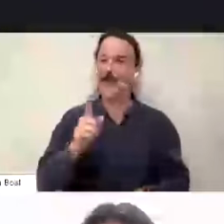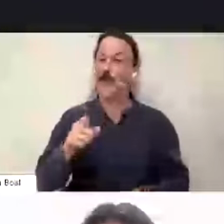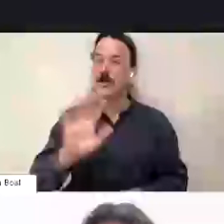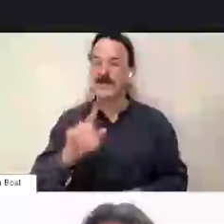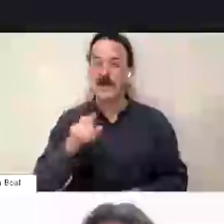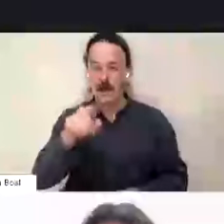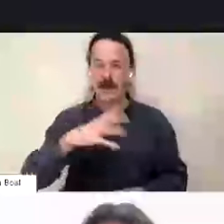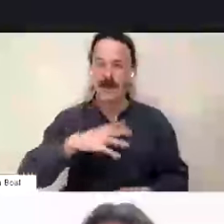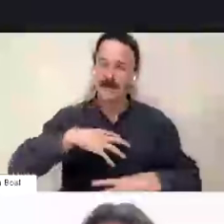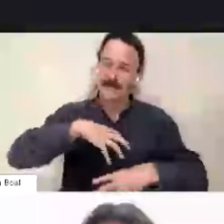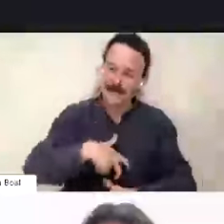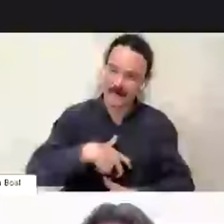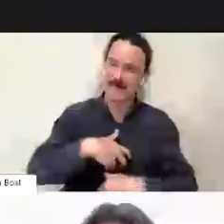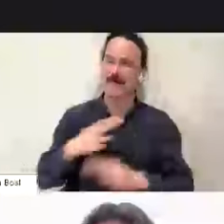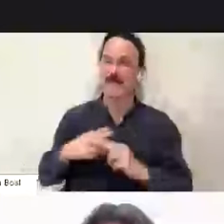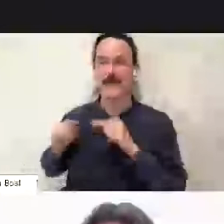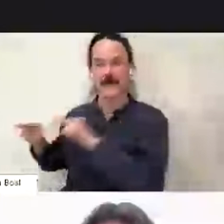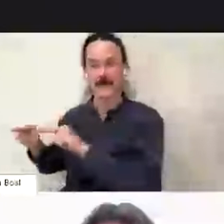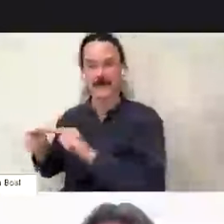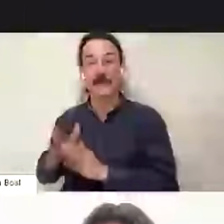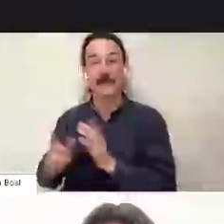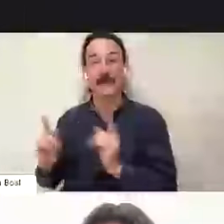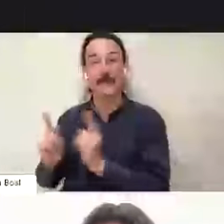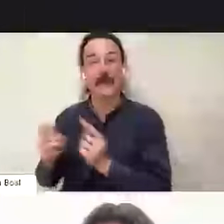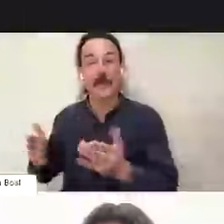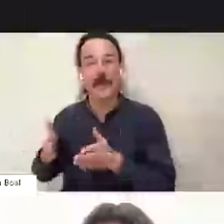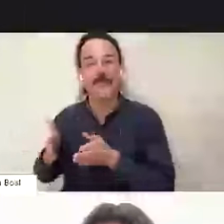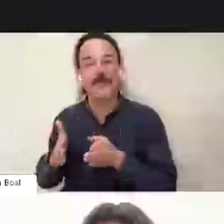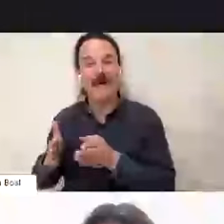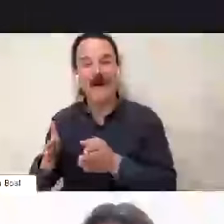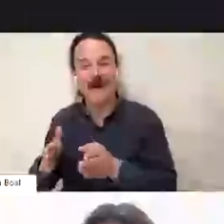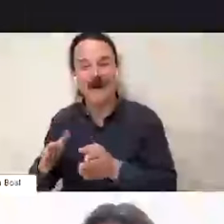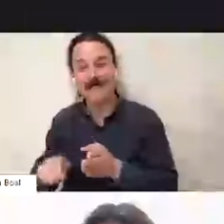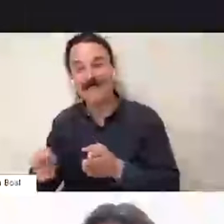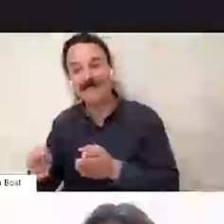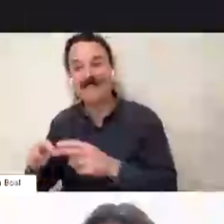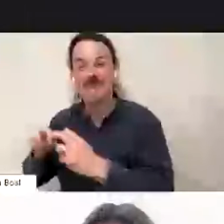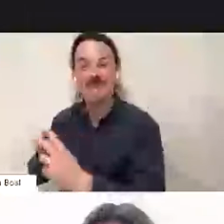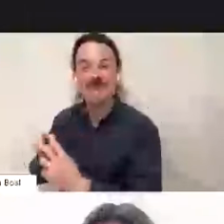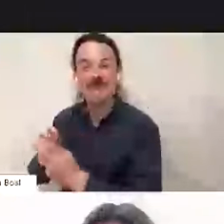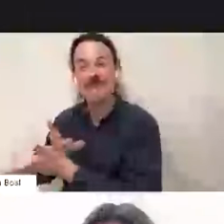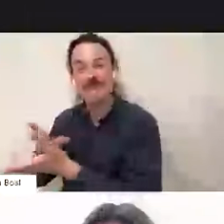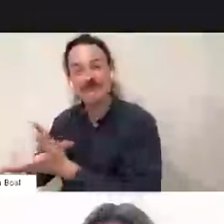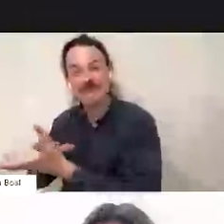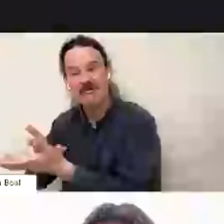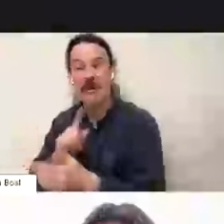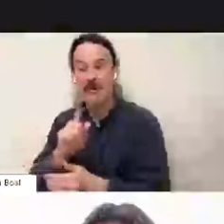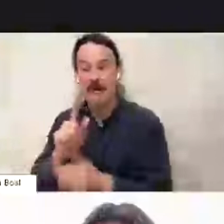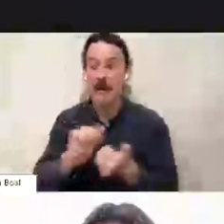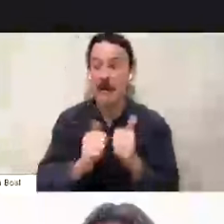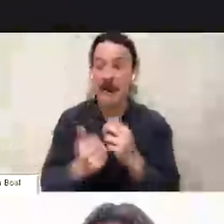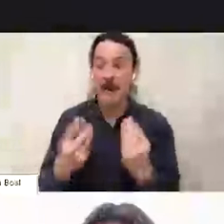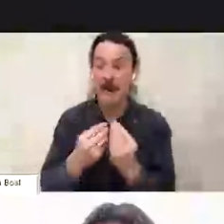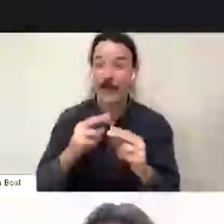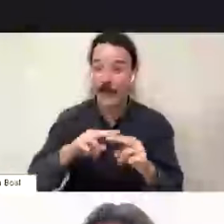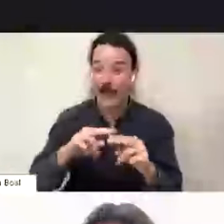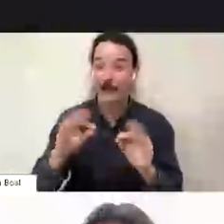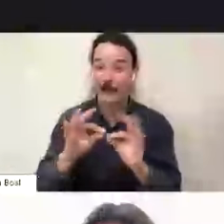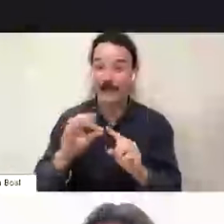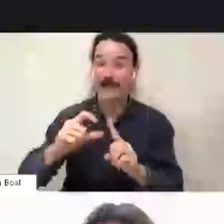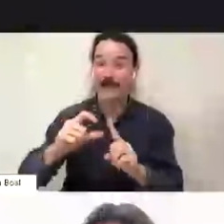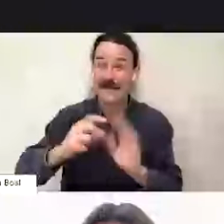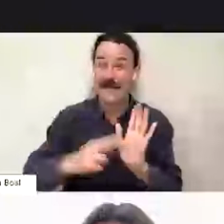the river, but doing it in partnership with an organisation like FPDN will be your best way